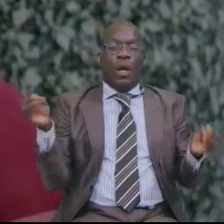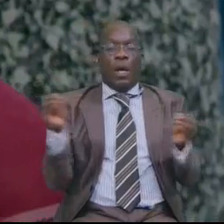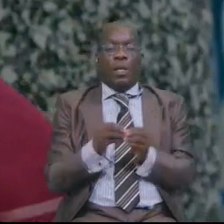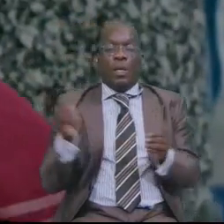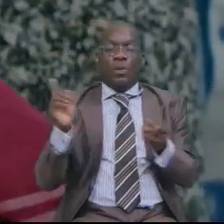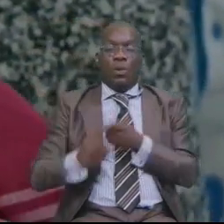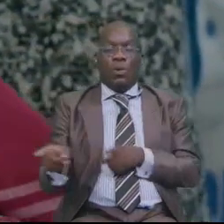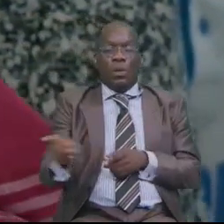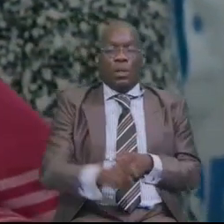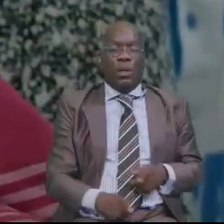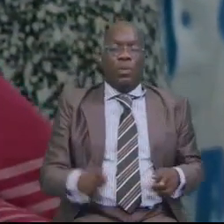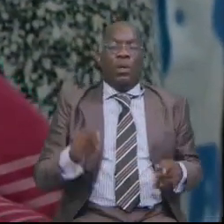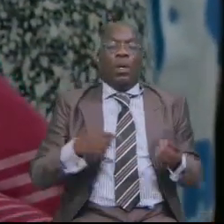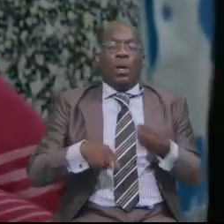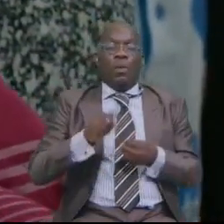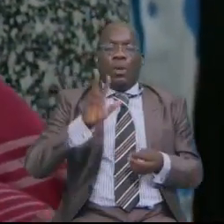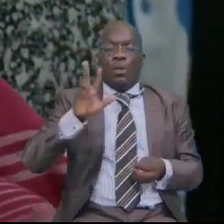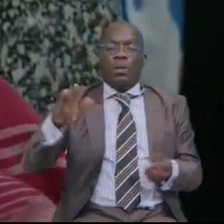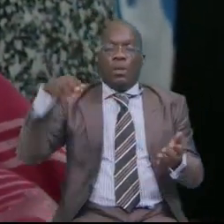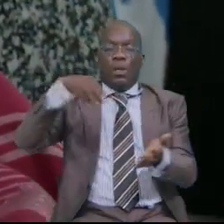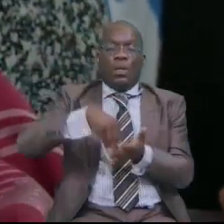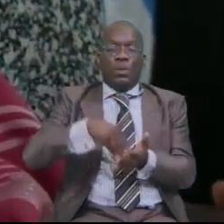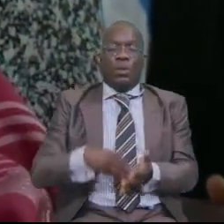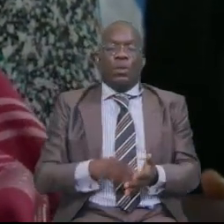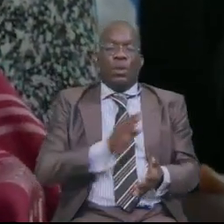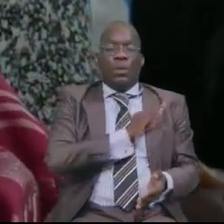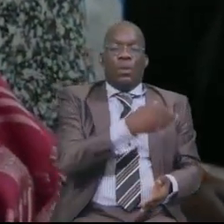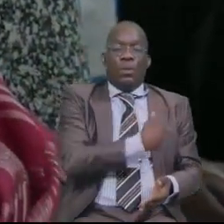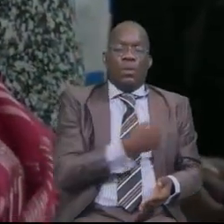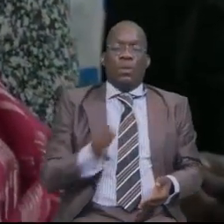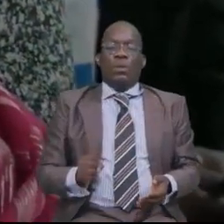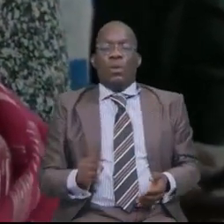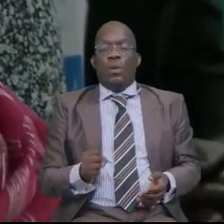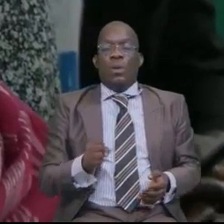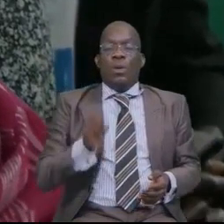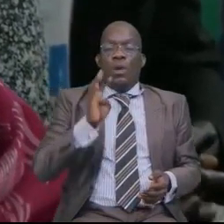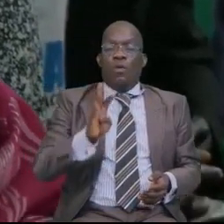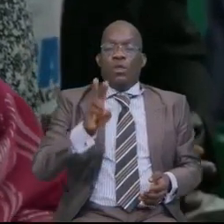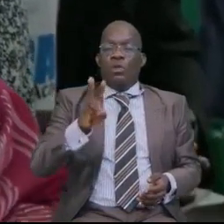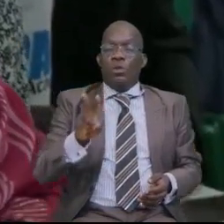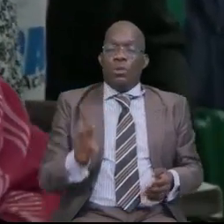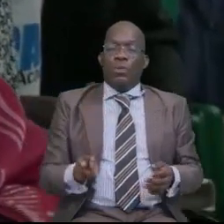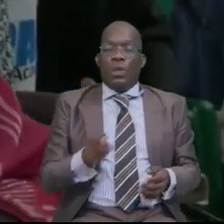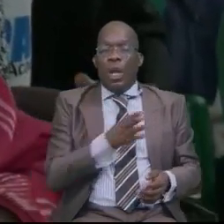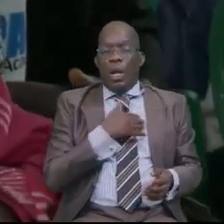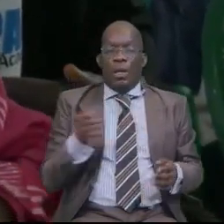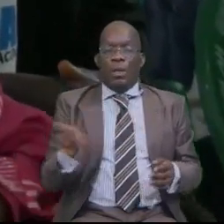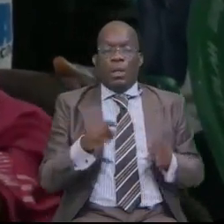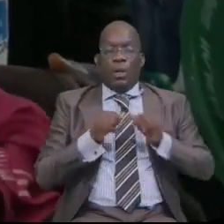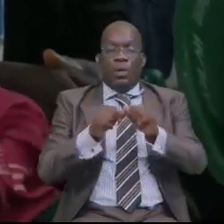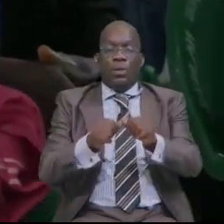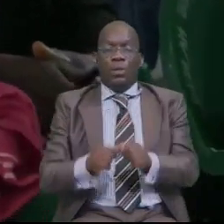about 3,000 souls. And then verse 42, and it says, they continued steadfastly. They continued. They